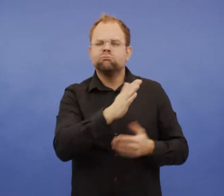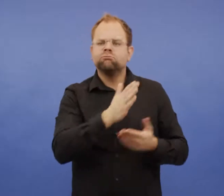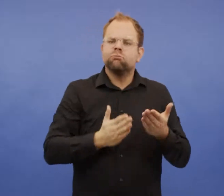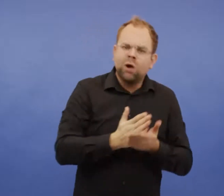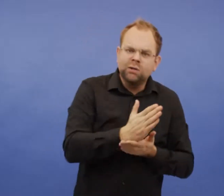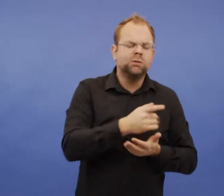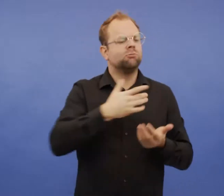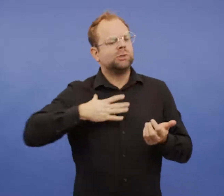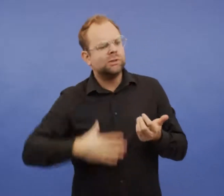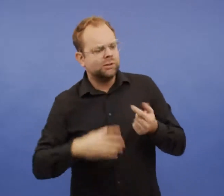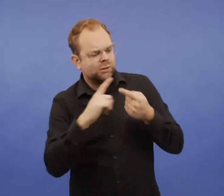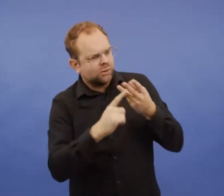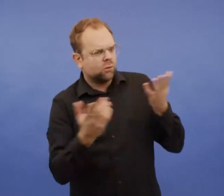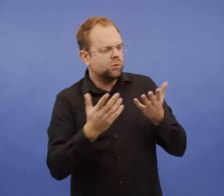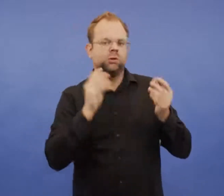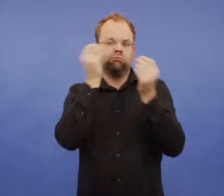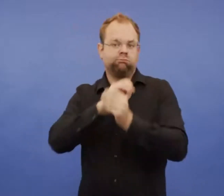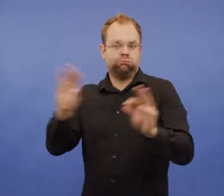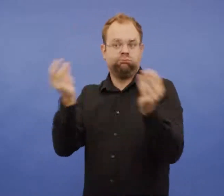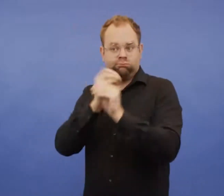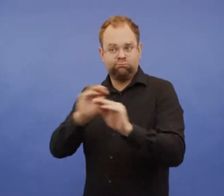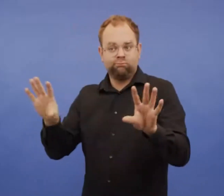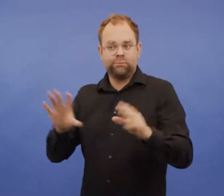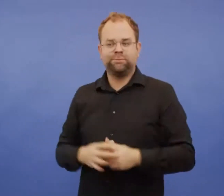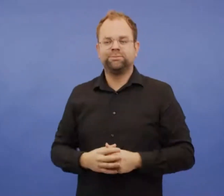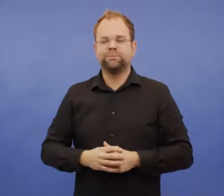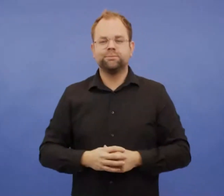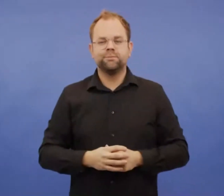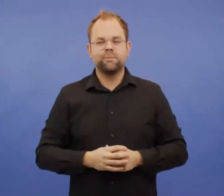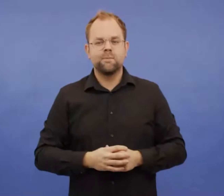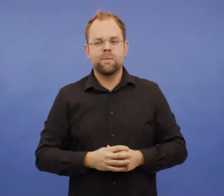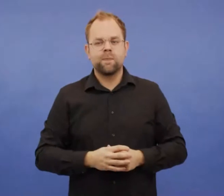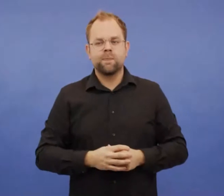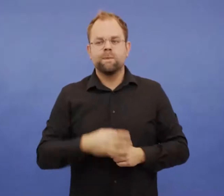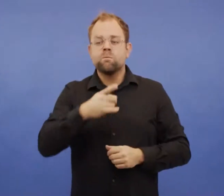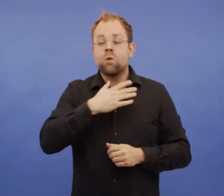Yeah, and thank you for giving me the opportunity to participate.